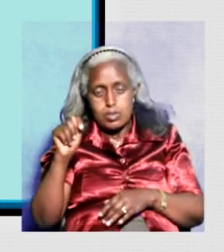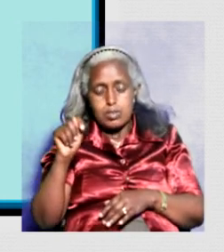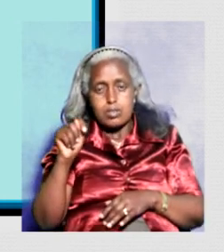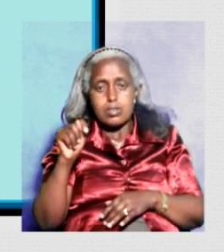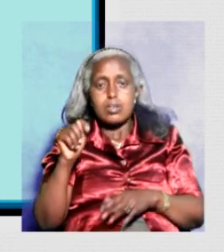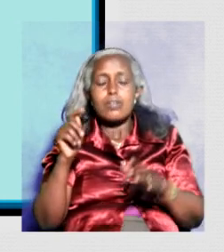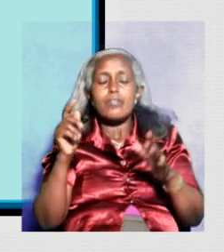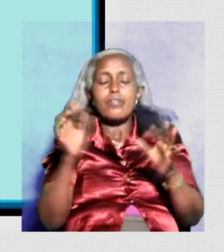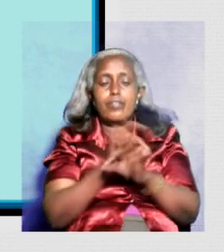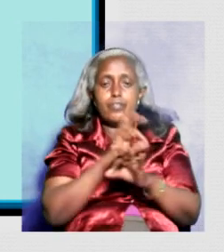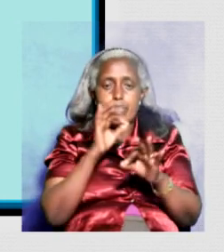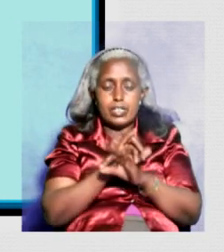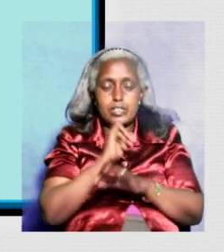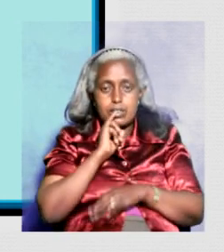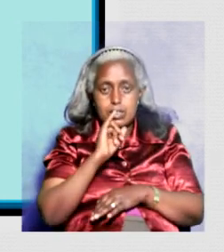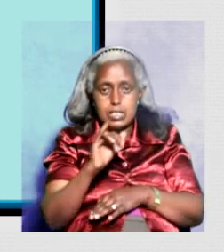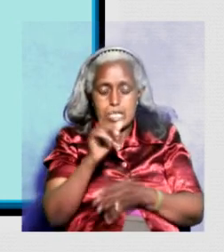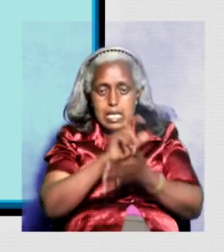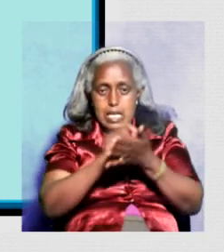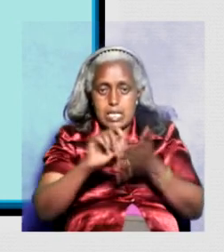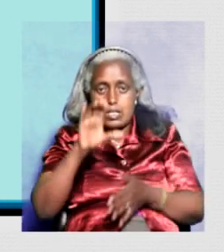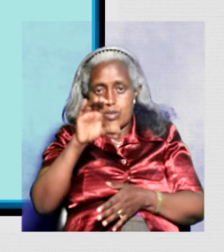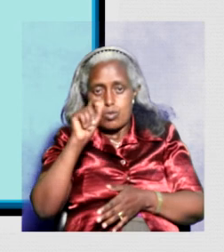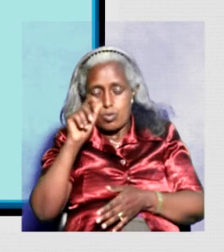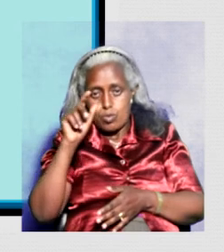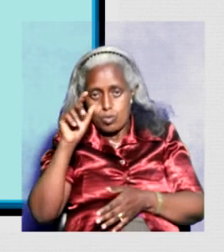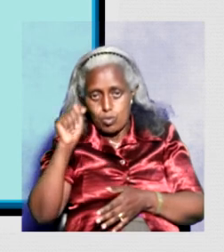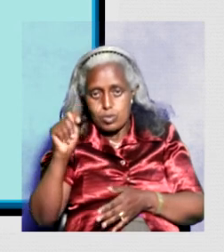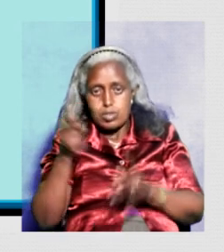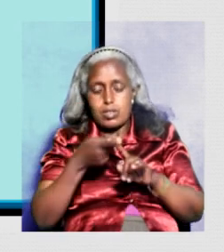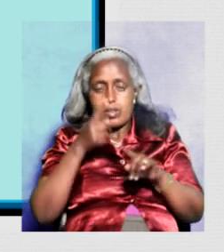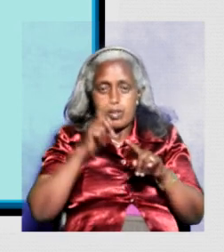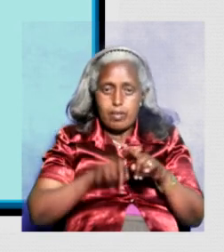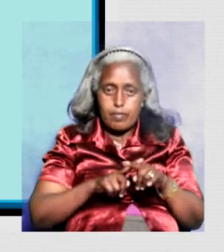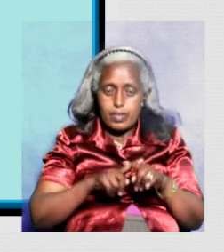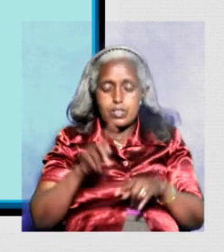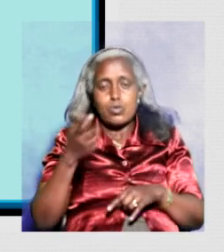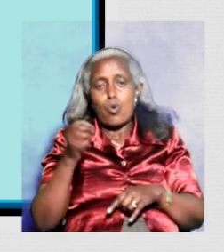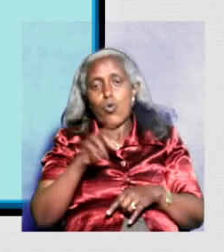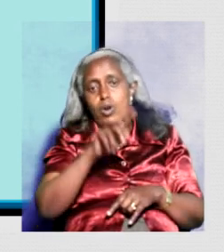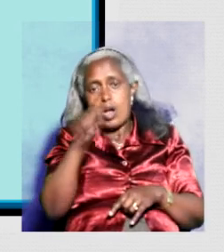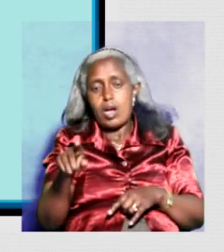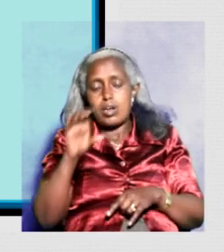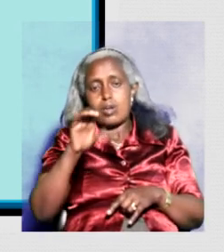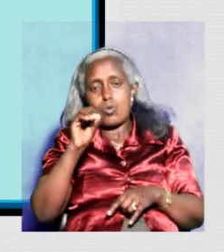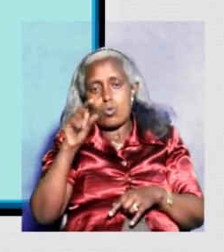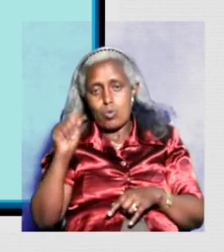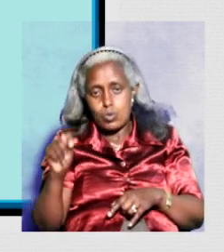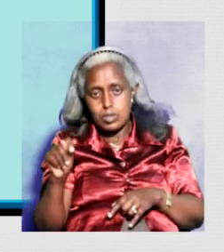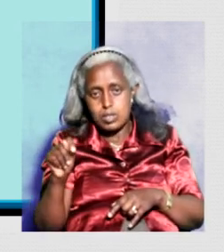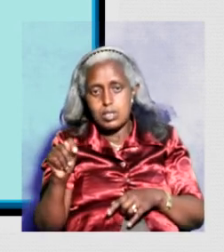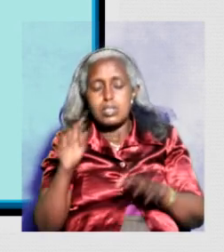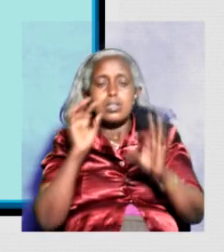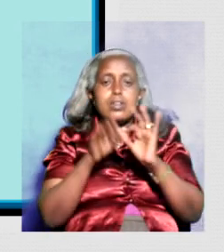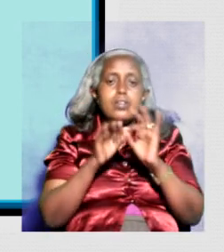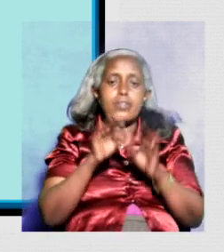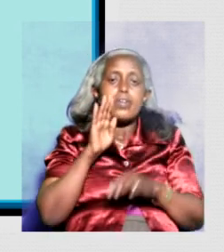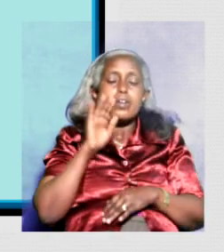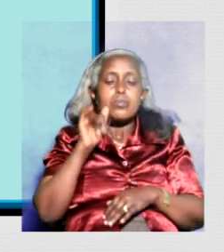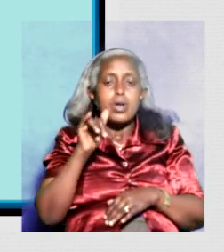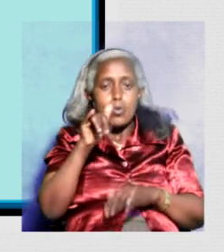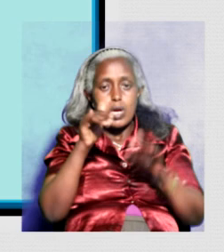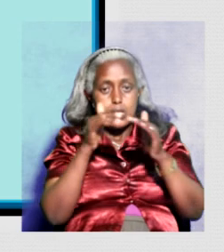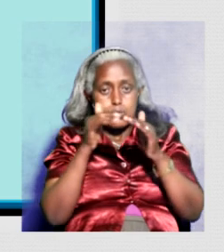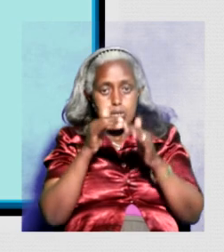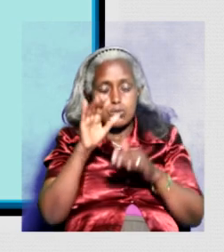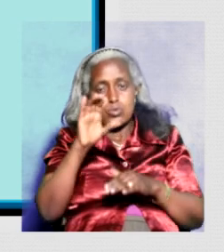function is this, written cot inverse, or this arc cot, and it's defined by y is equal